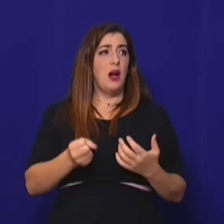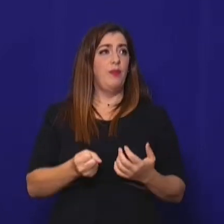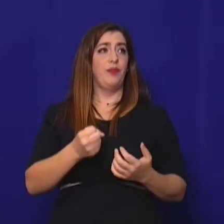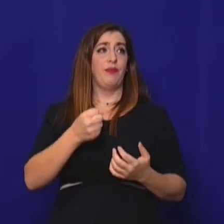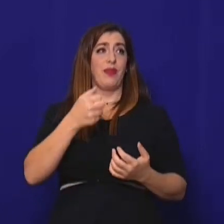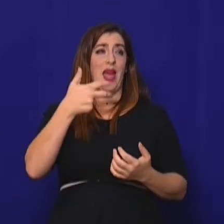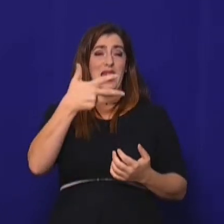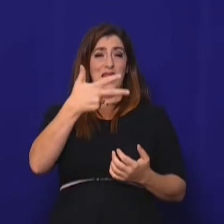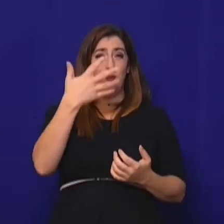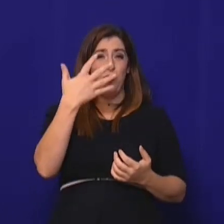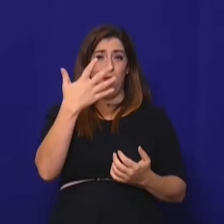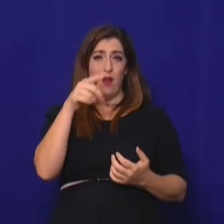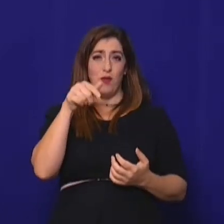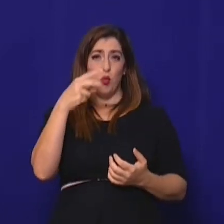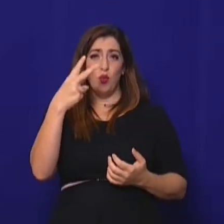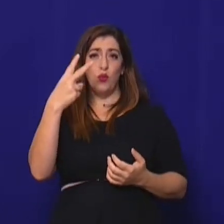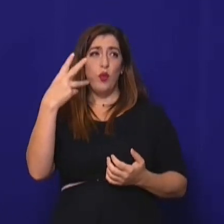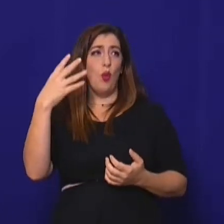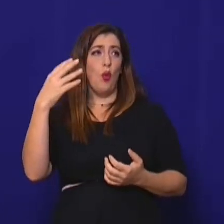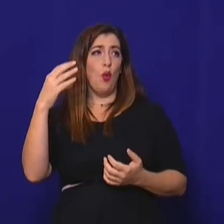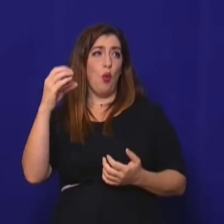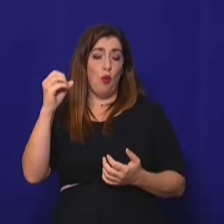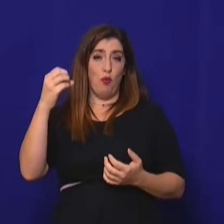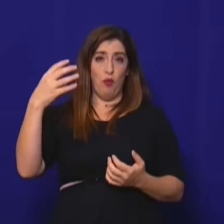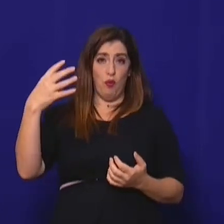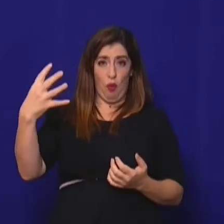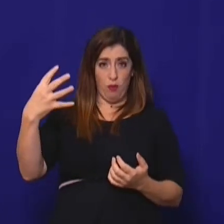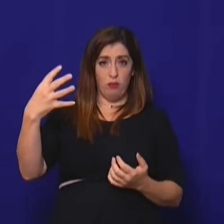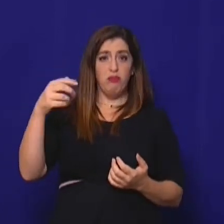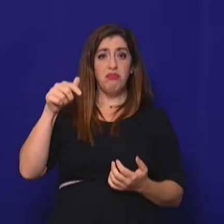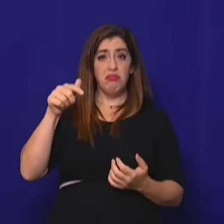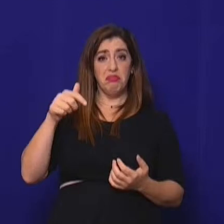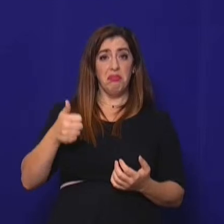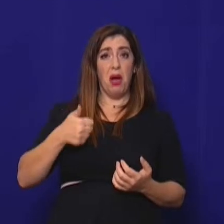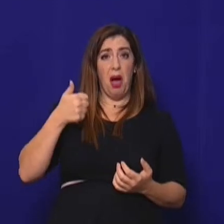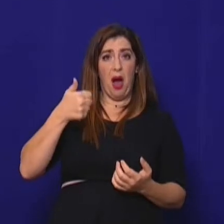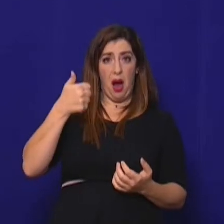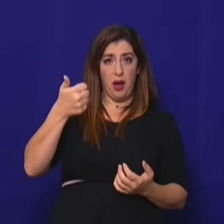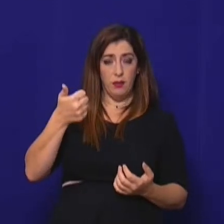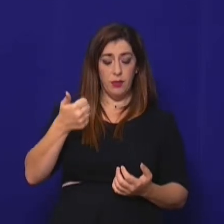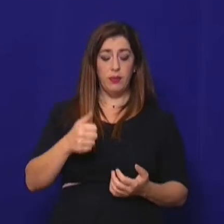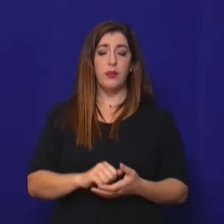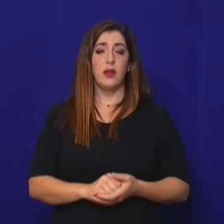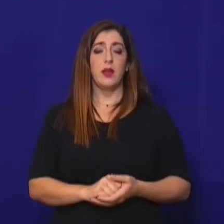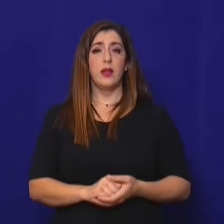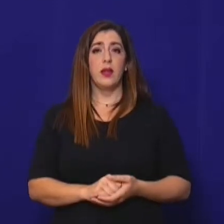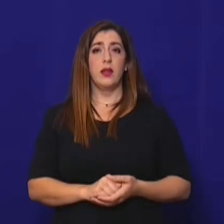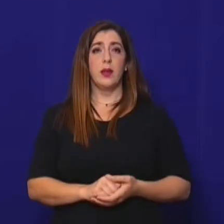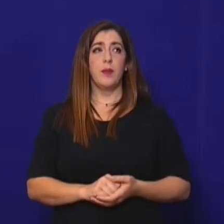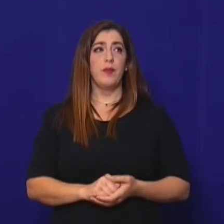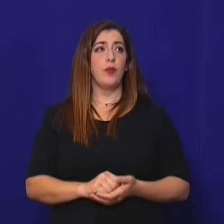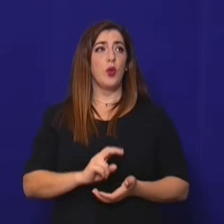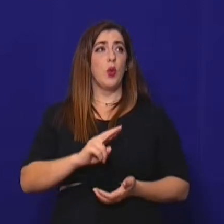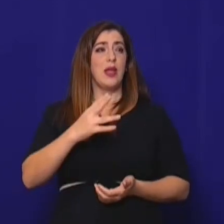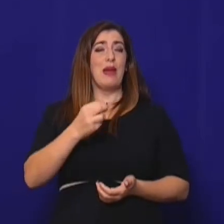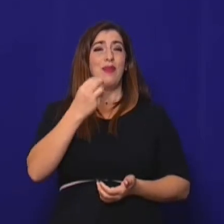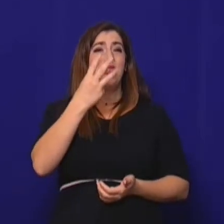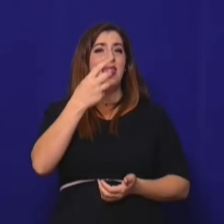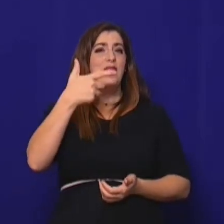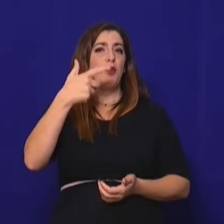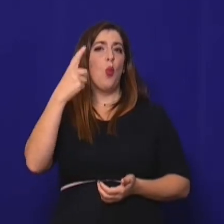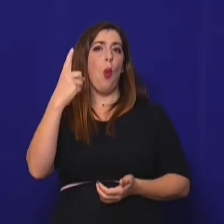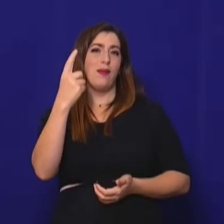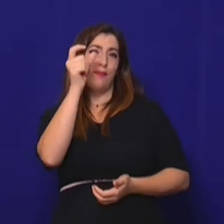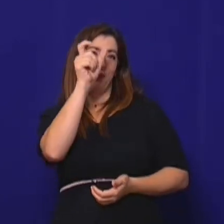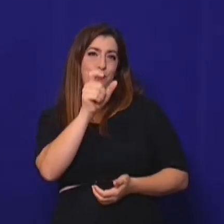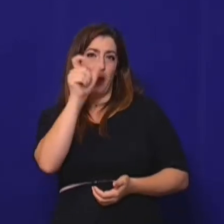huwa 17.6 tal-popolazzjoni ta' digital age. U kellna 371 persuni li kienu pożittivi